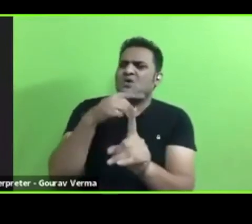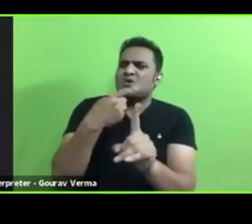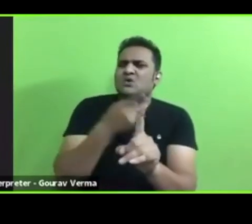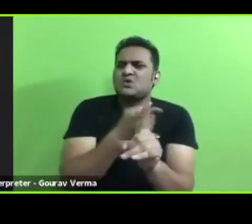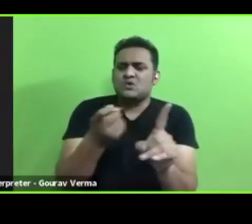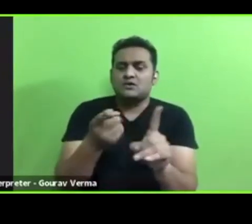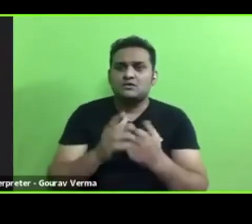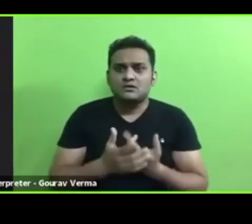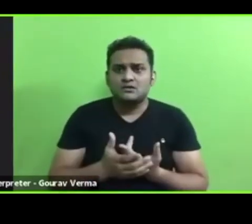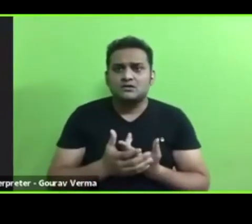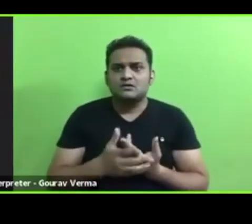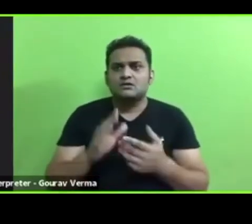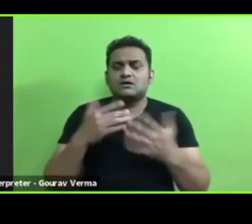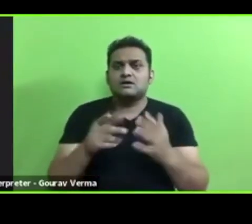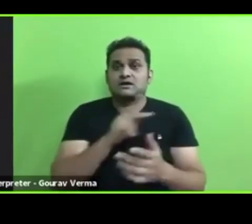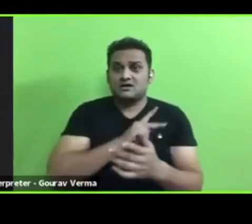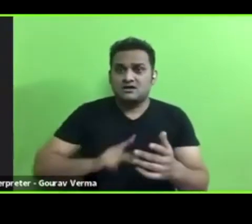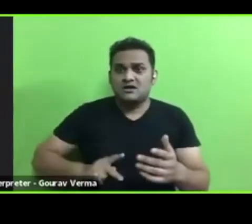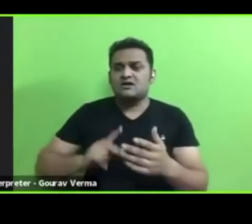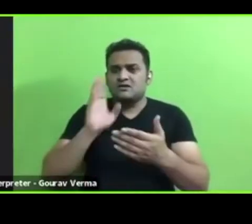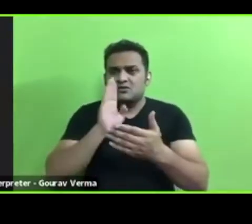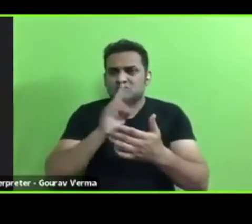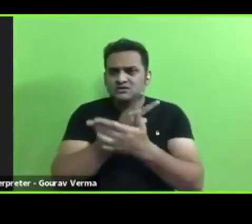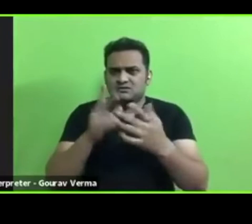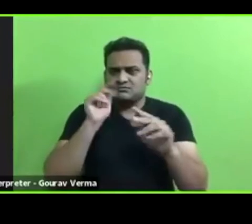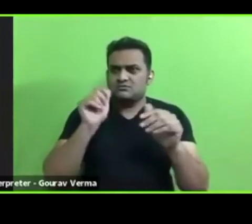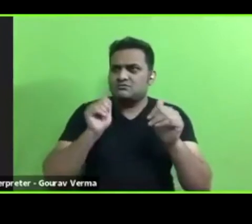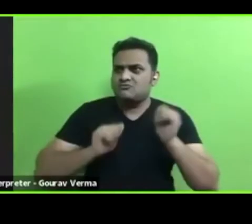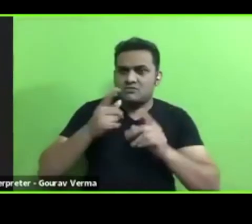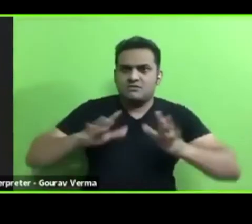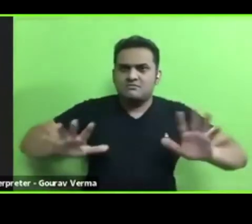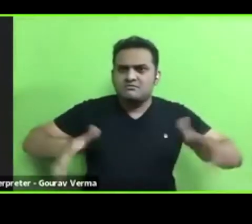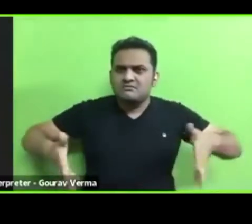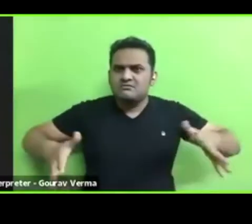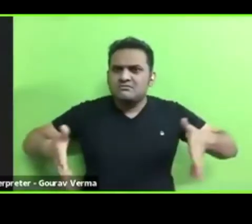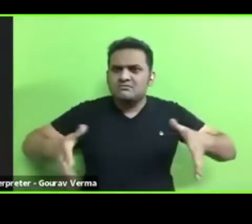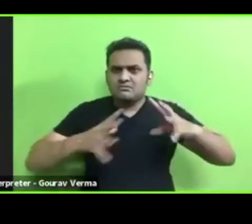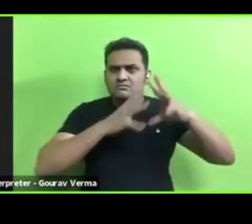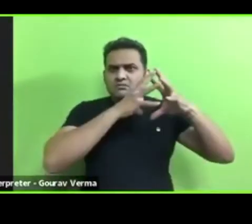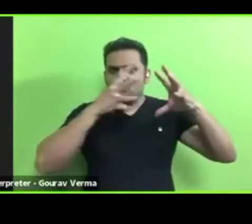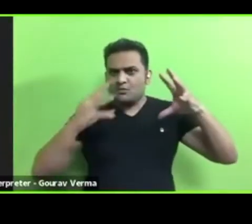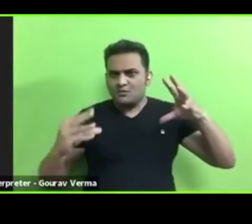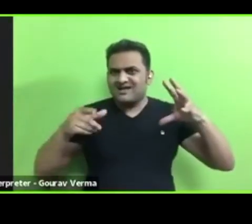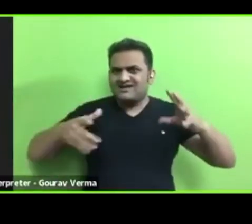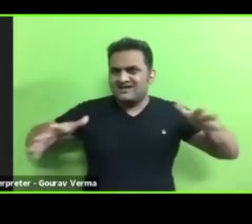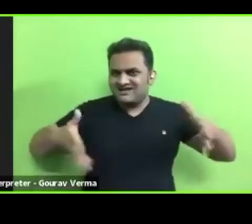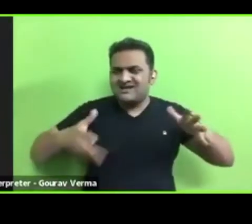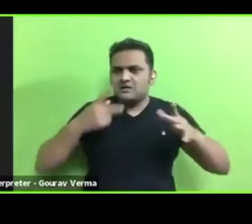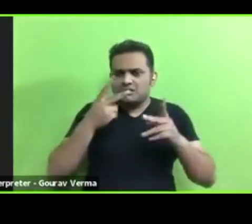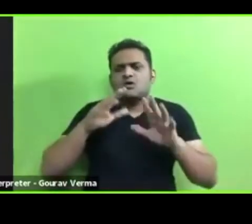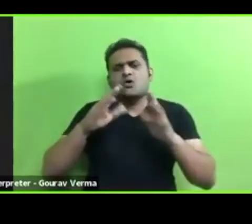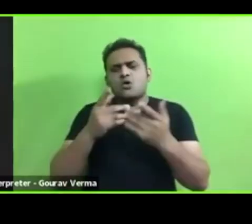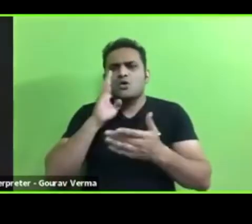Anybody who has seen Carnatic music performed would have seen the instrument mridangam, or even seen devotional music,